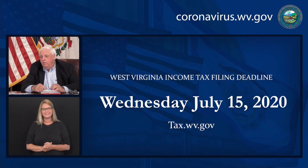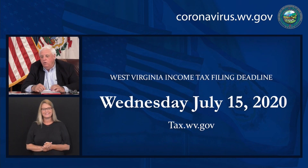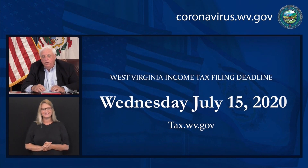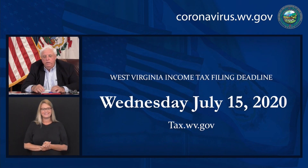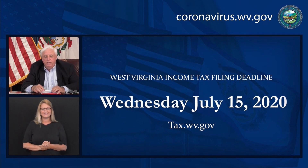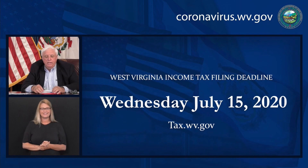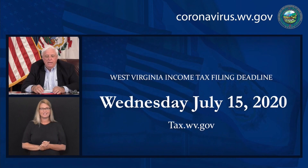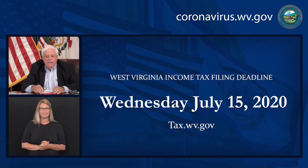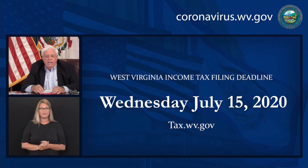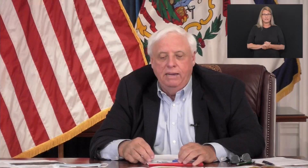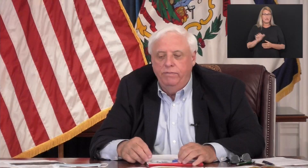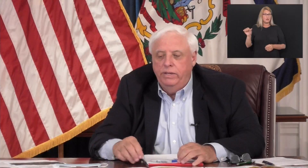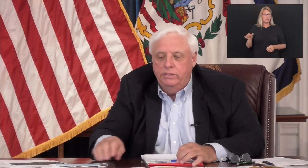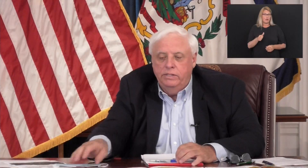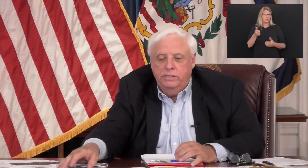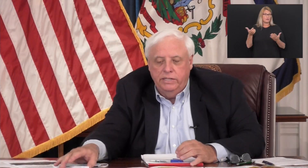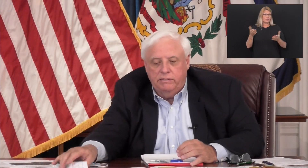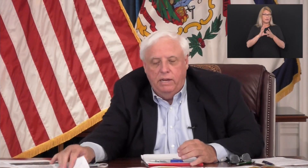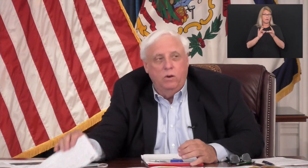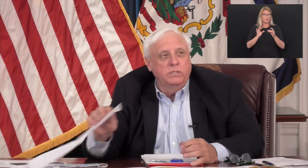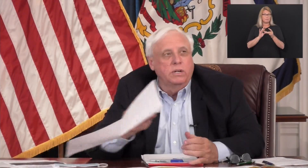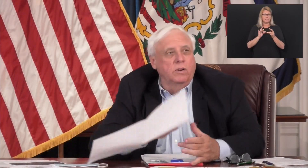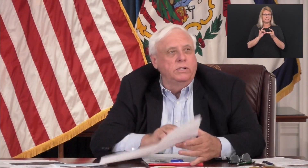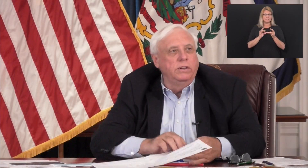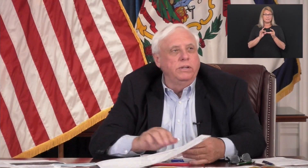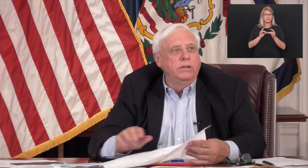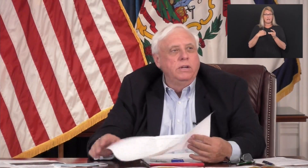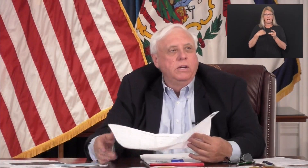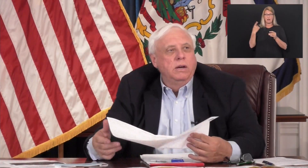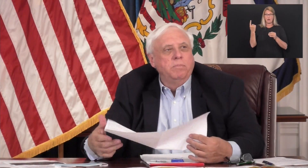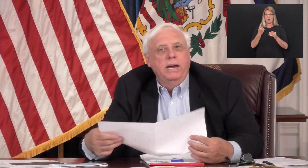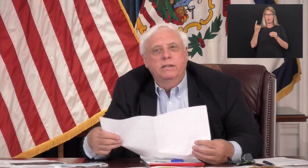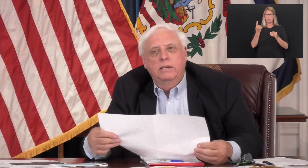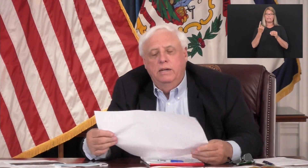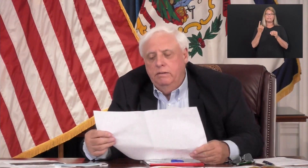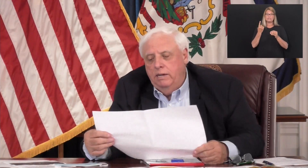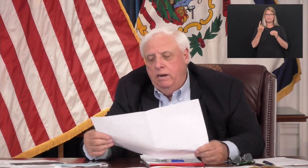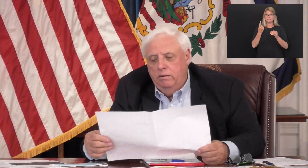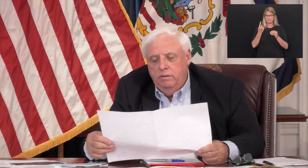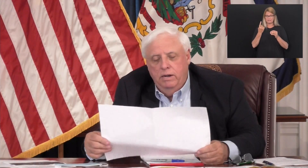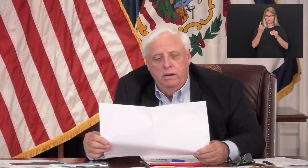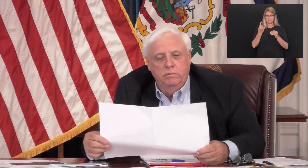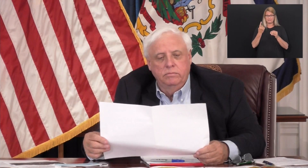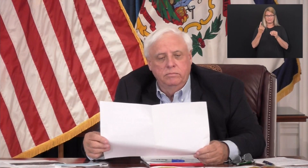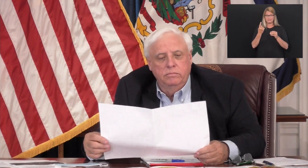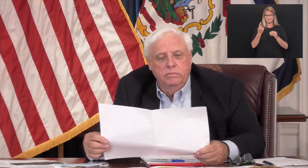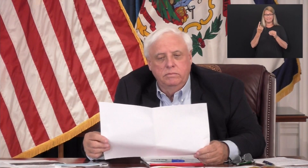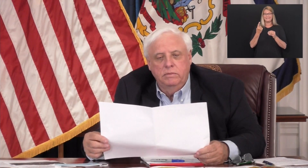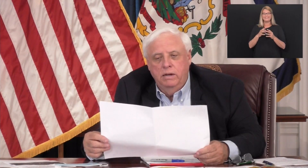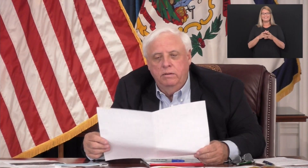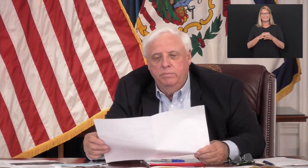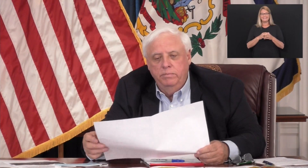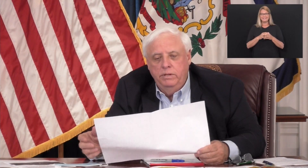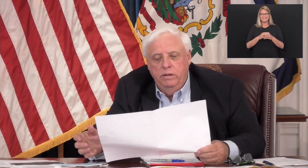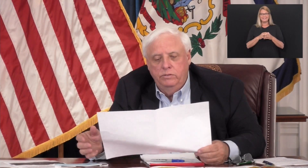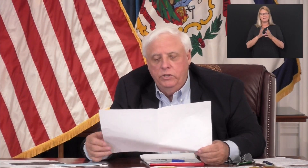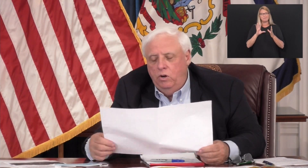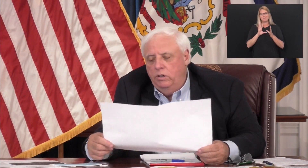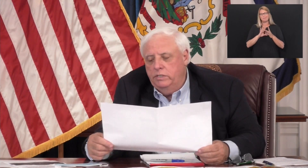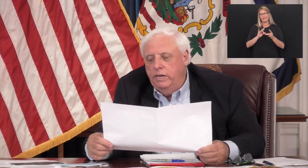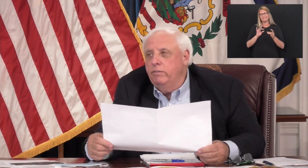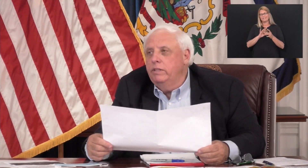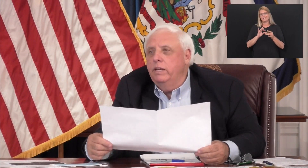in. You can bet there's two people up here, up front, that are going to do everything we can safely